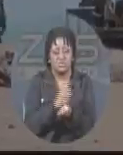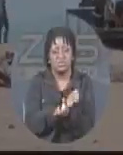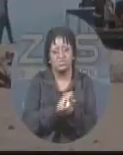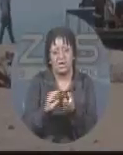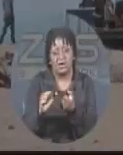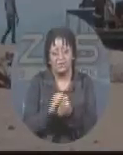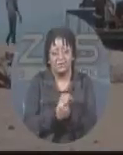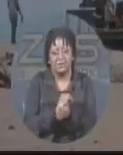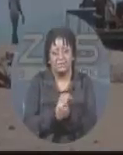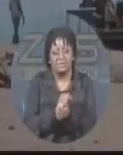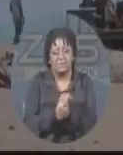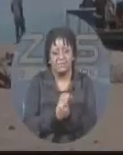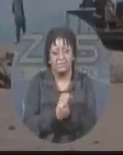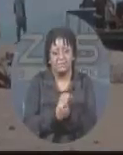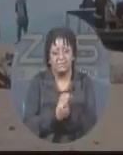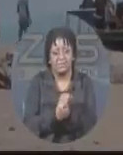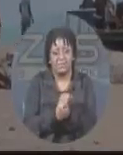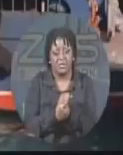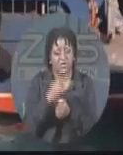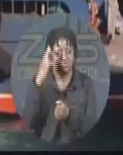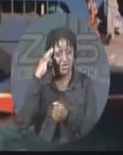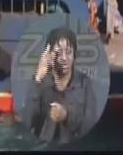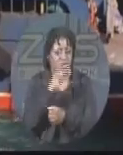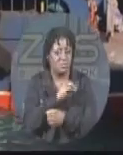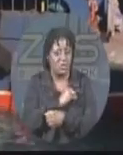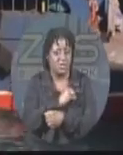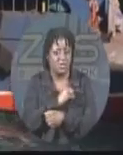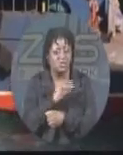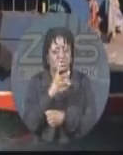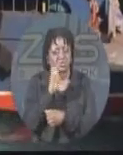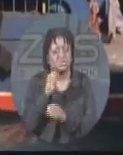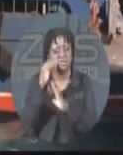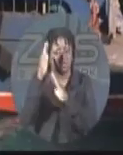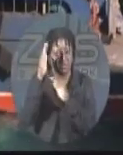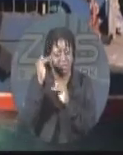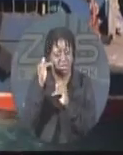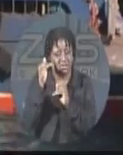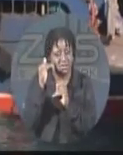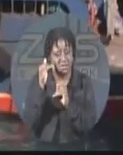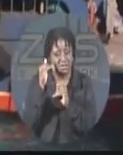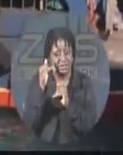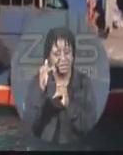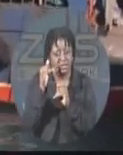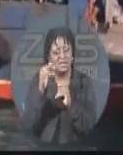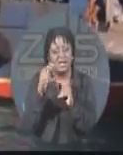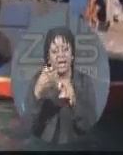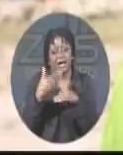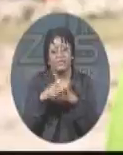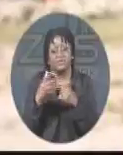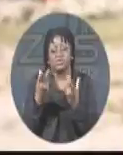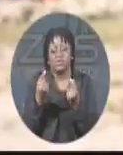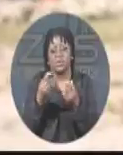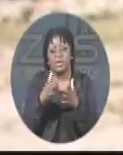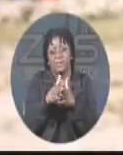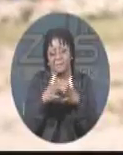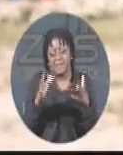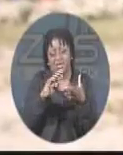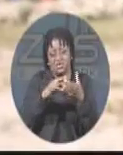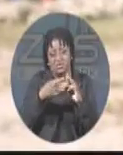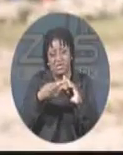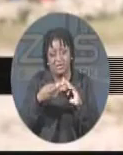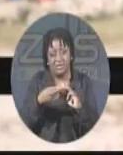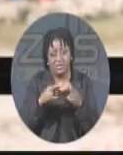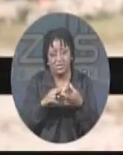owner of Sensali, he really was looking forward to sailing his boat after doing some major renovations. King Eric brought me